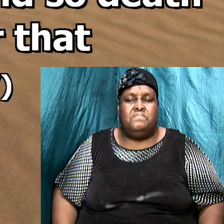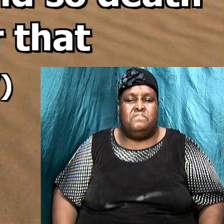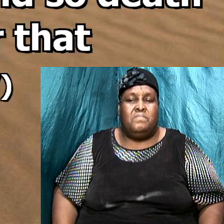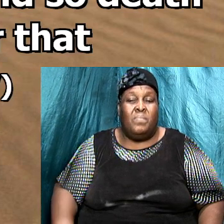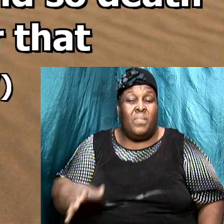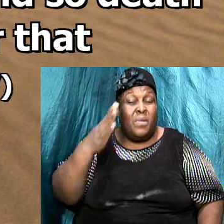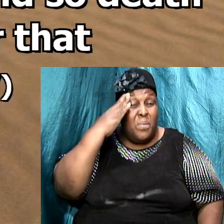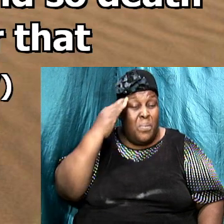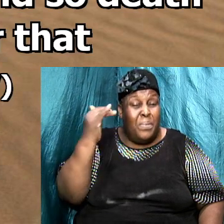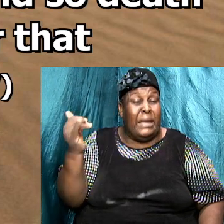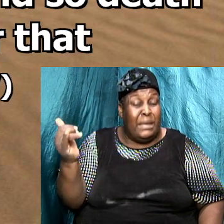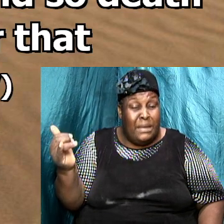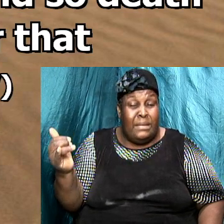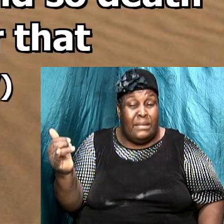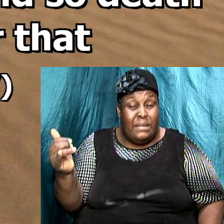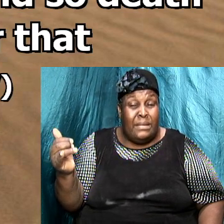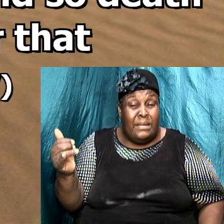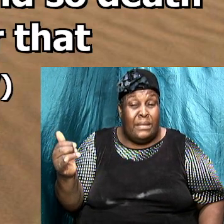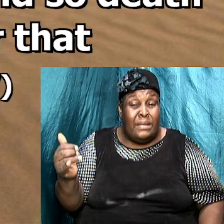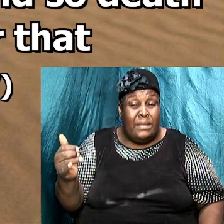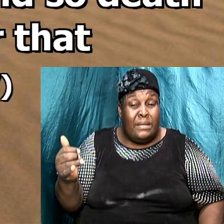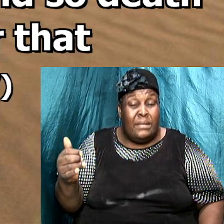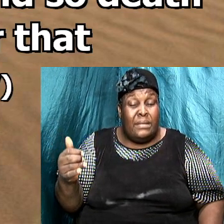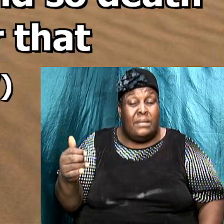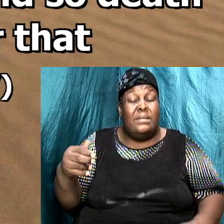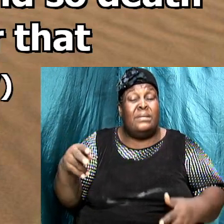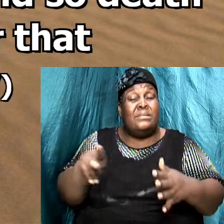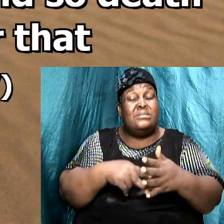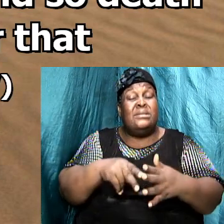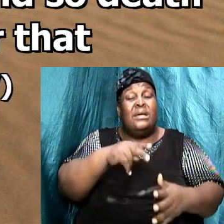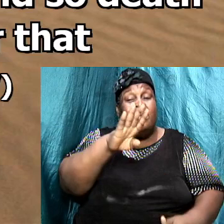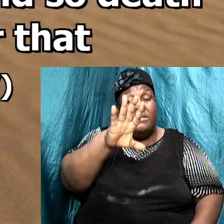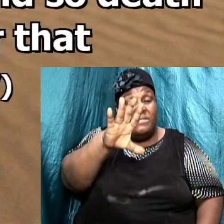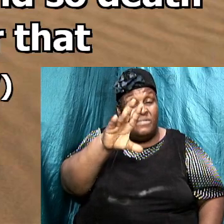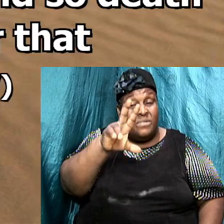Why? Because Psalms 51, verse